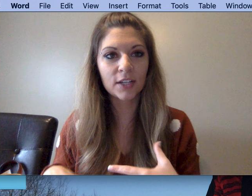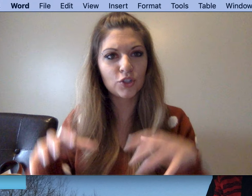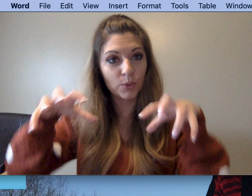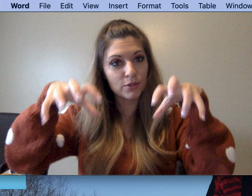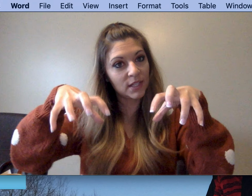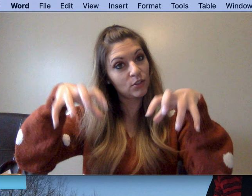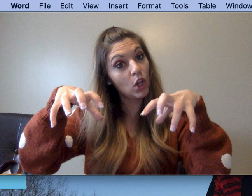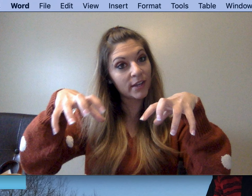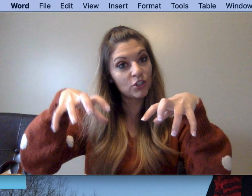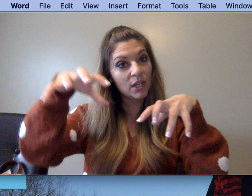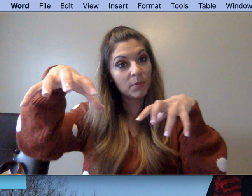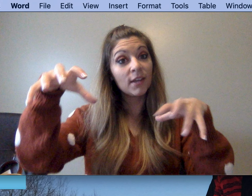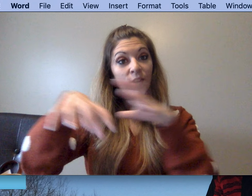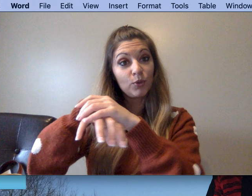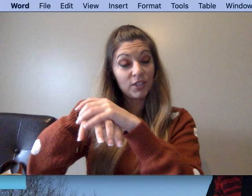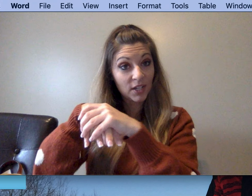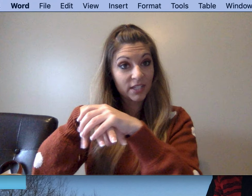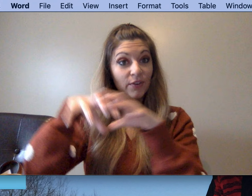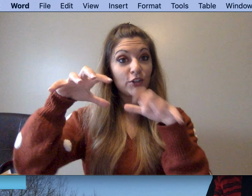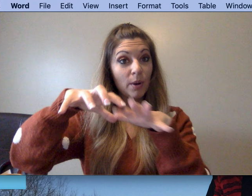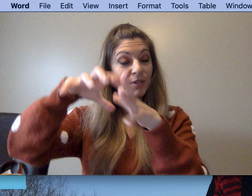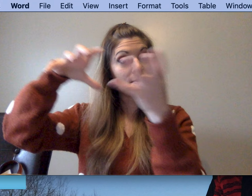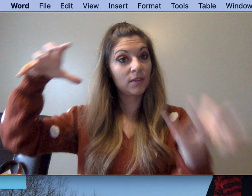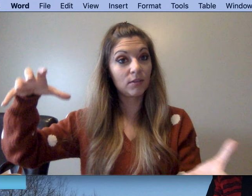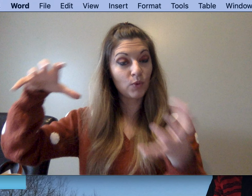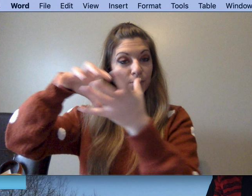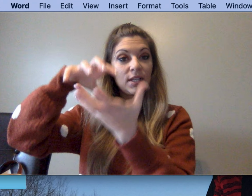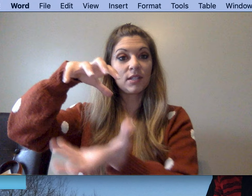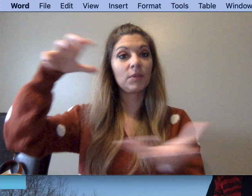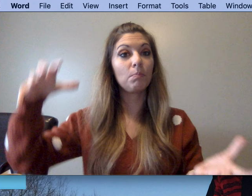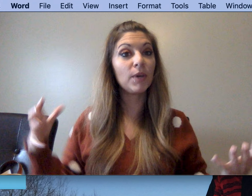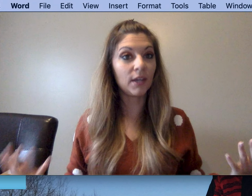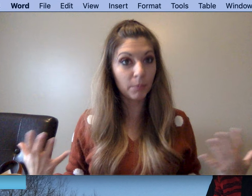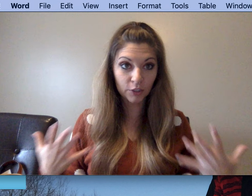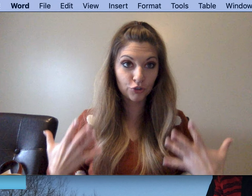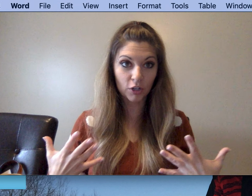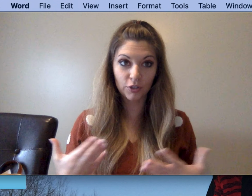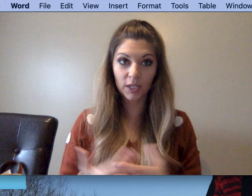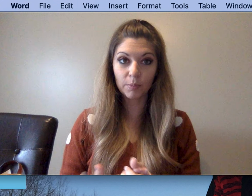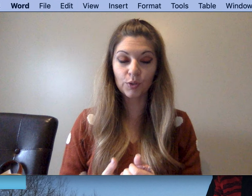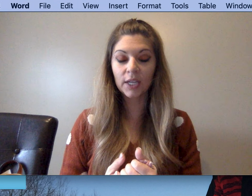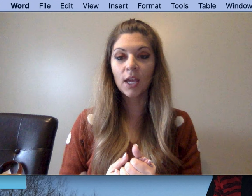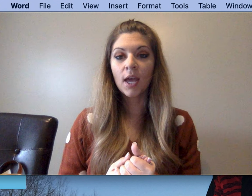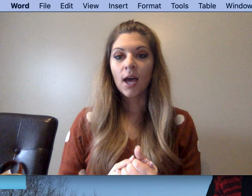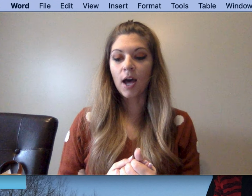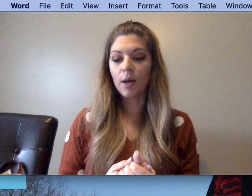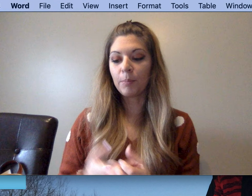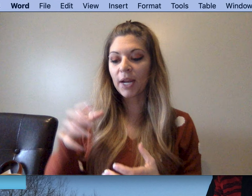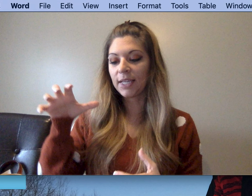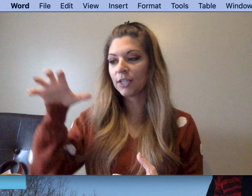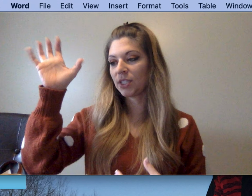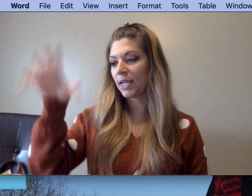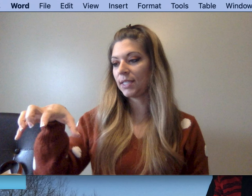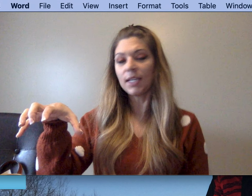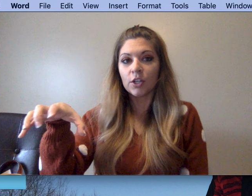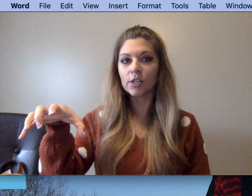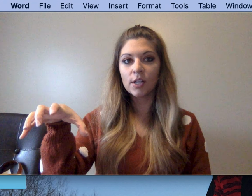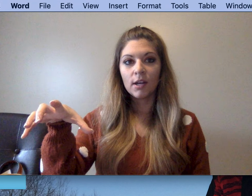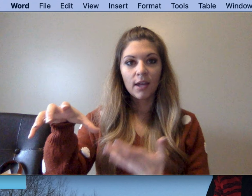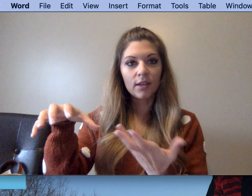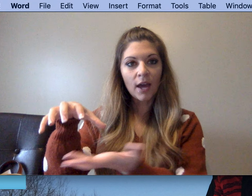what's it next to? We're using this claw hand shape, which is a classifier to represent something big, a big structure like a building. But I can't just say